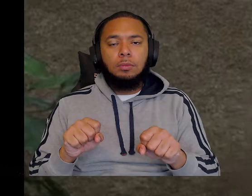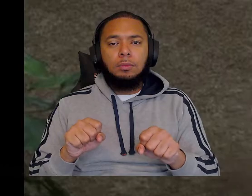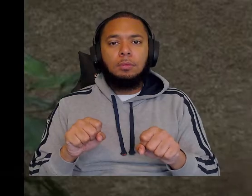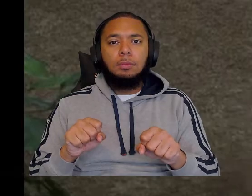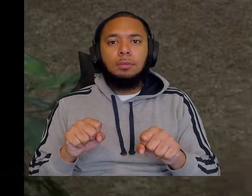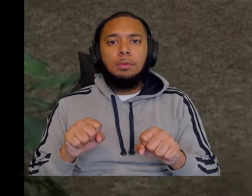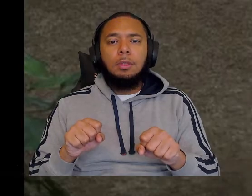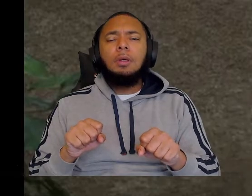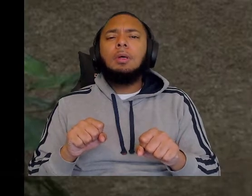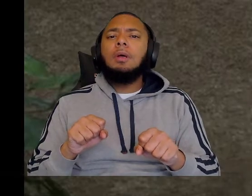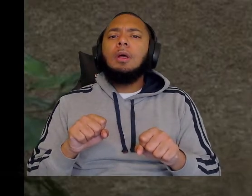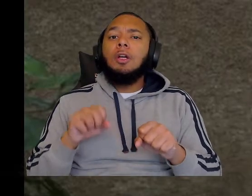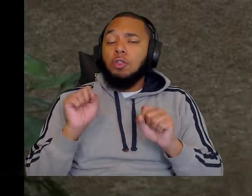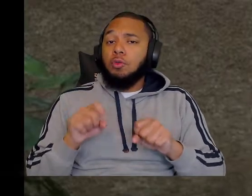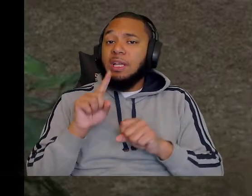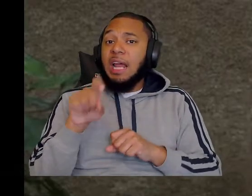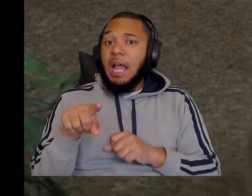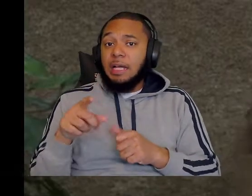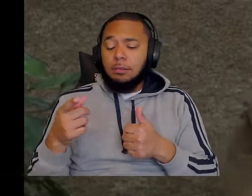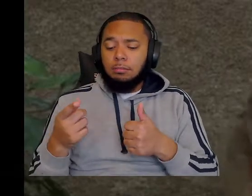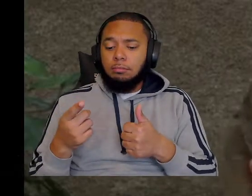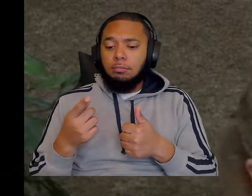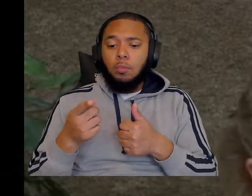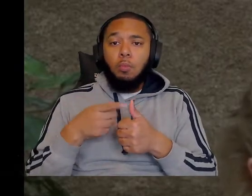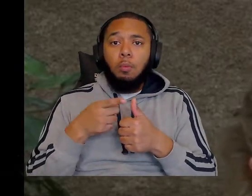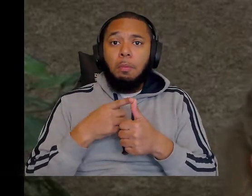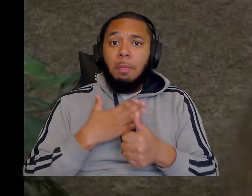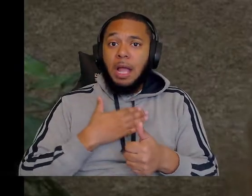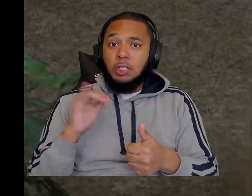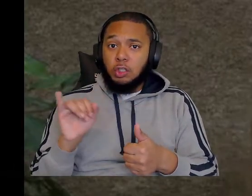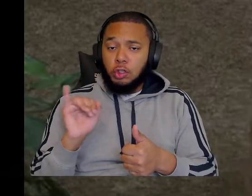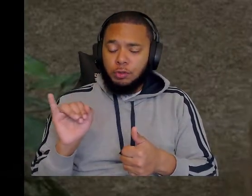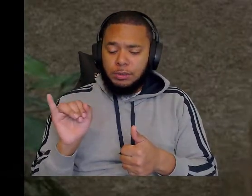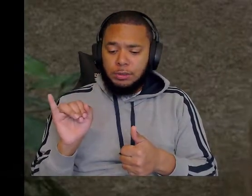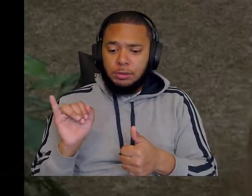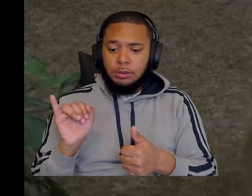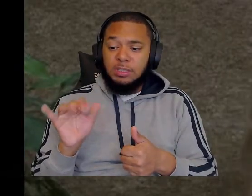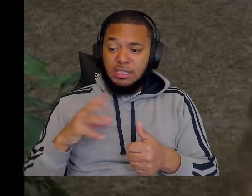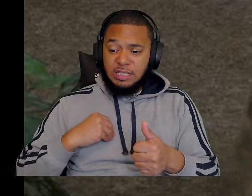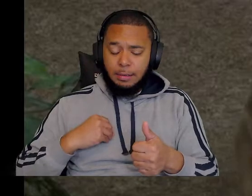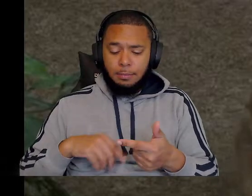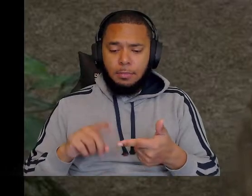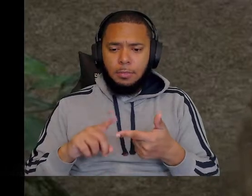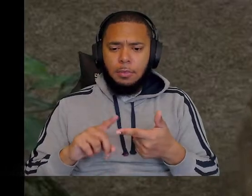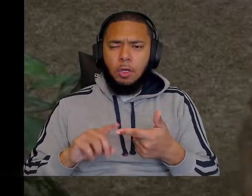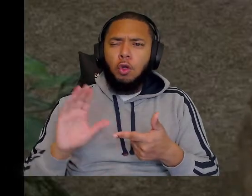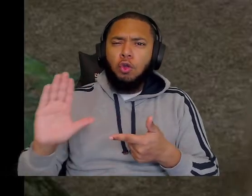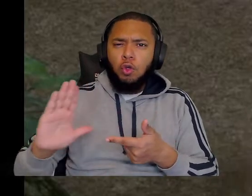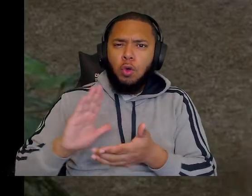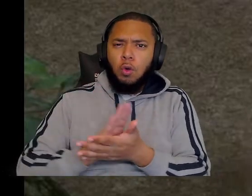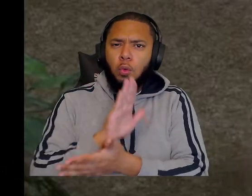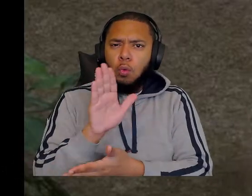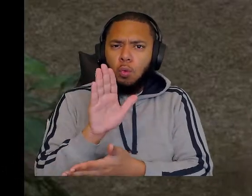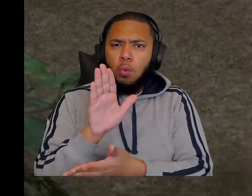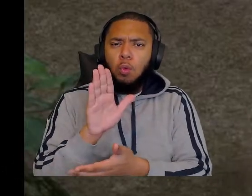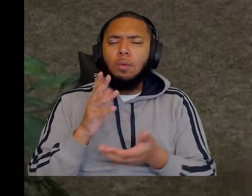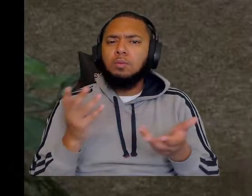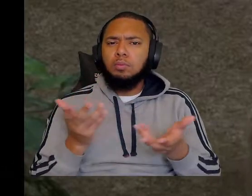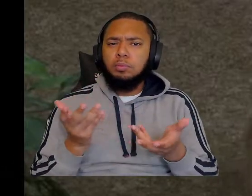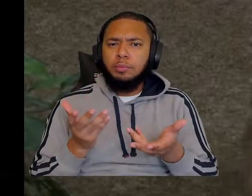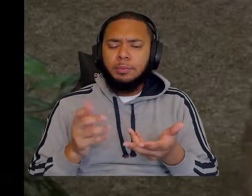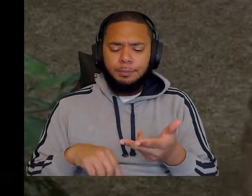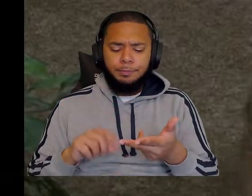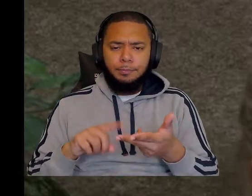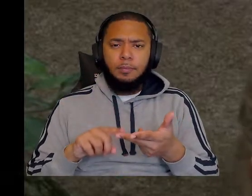this doctor accept my insurance? Where did this doctor go to school? What specialized training does this doctor